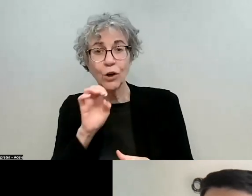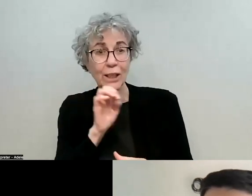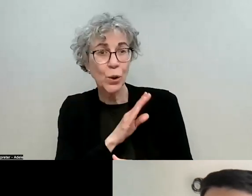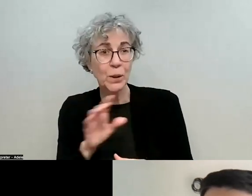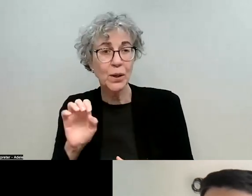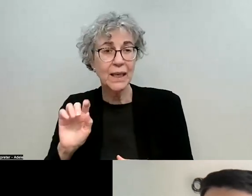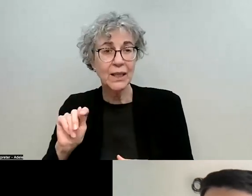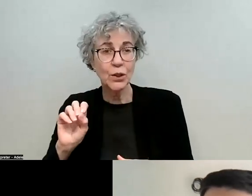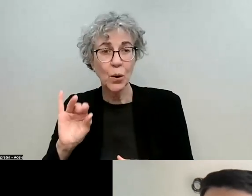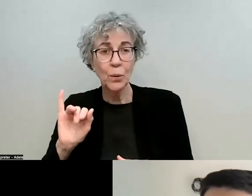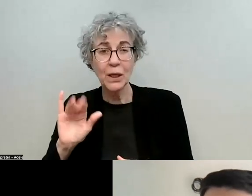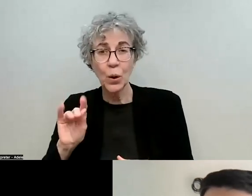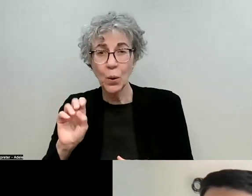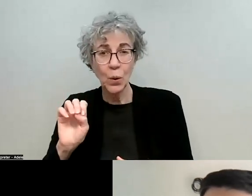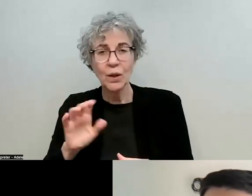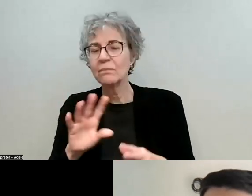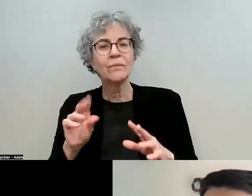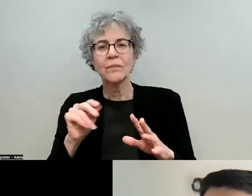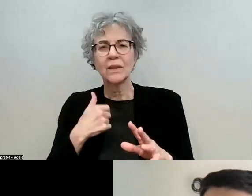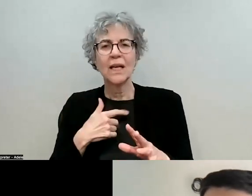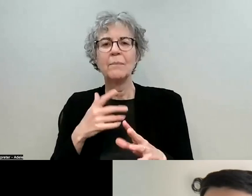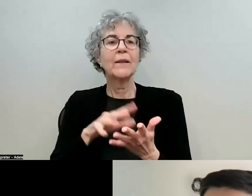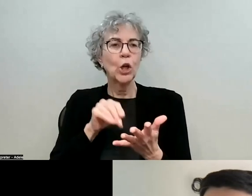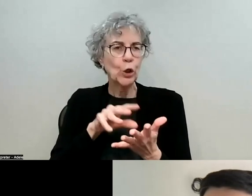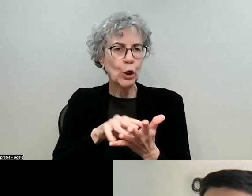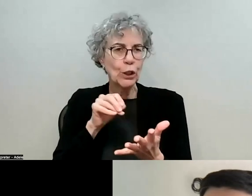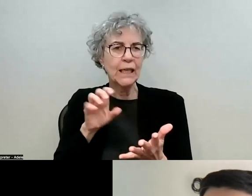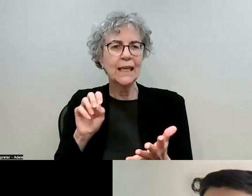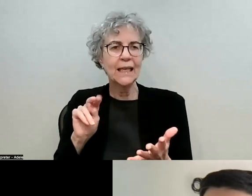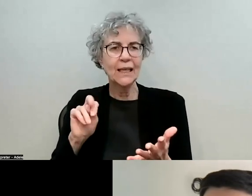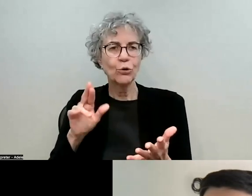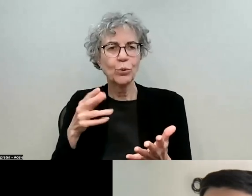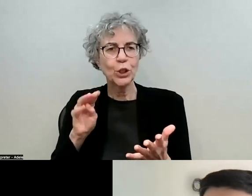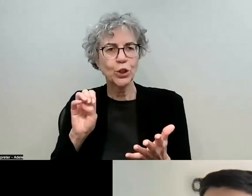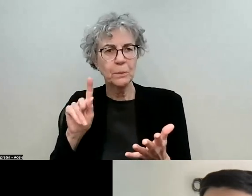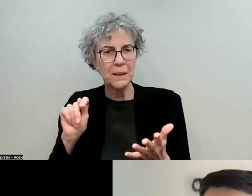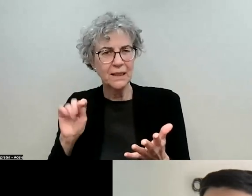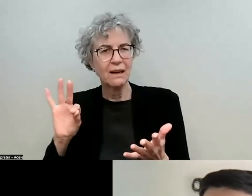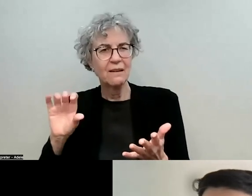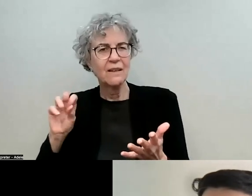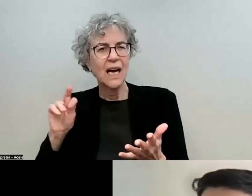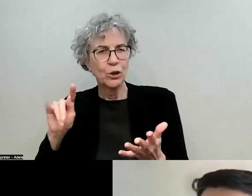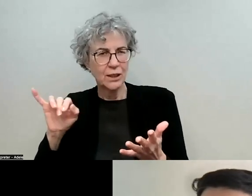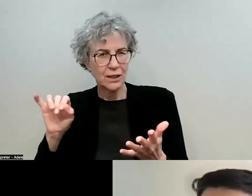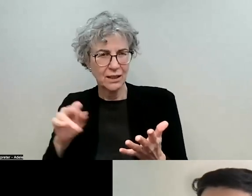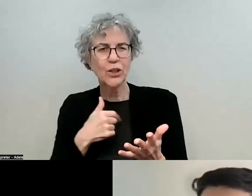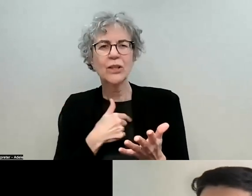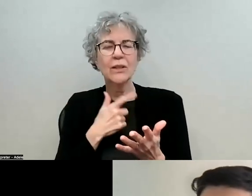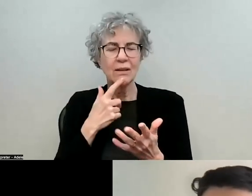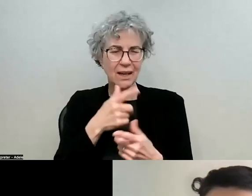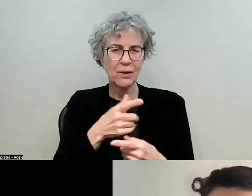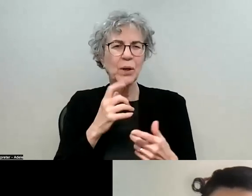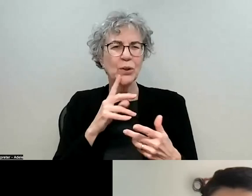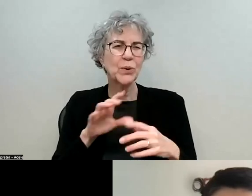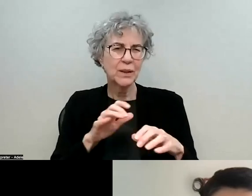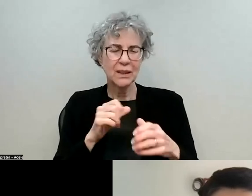there is, we're working with the Learning Enrichment Foundation. They're doing some projects there. And, but it, the way Toronto plays out, there's not a lot